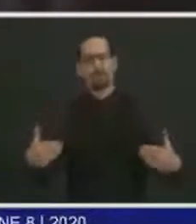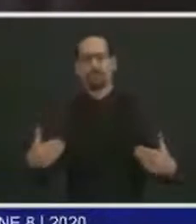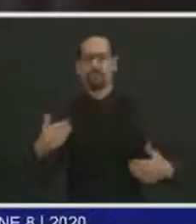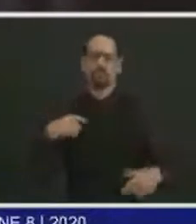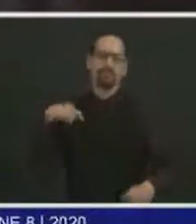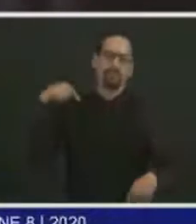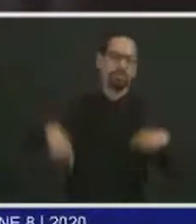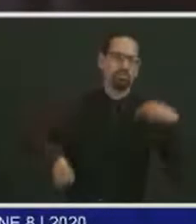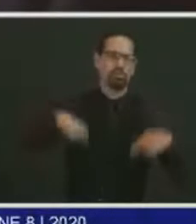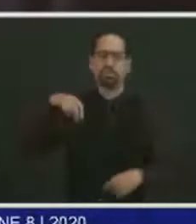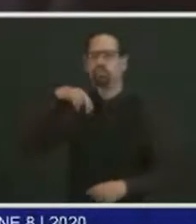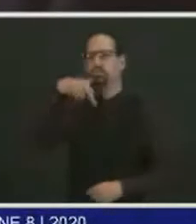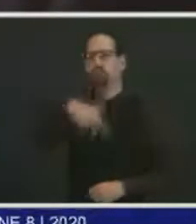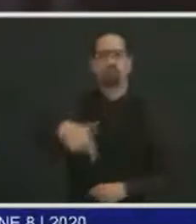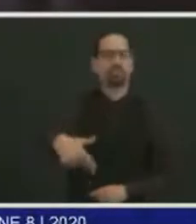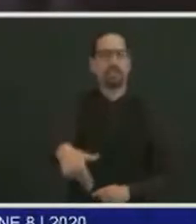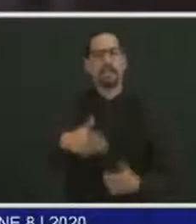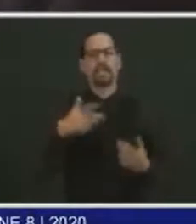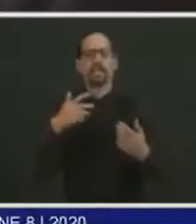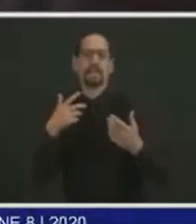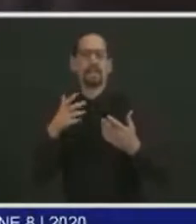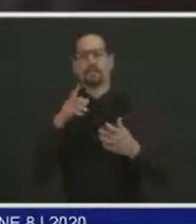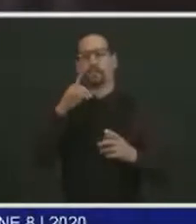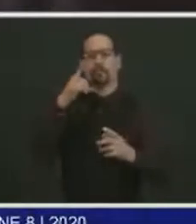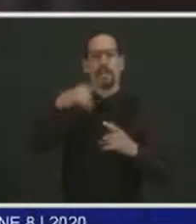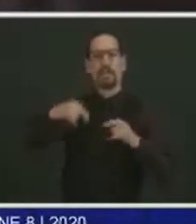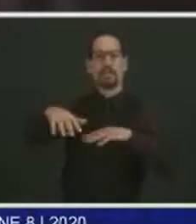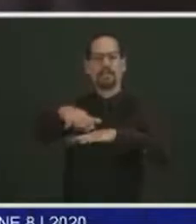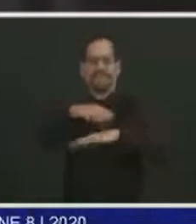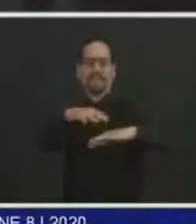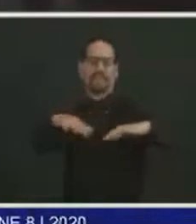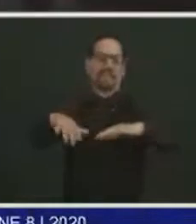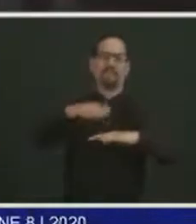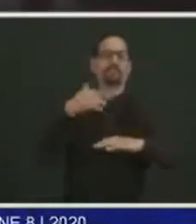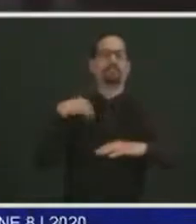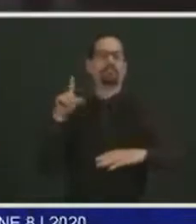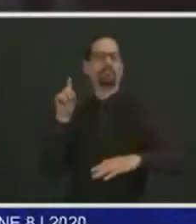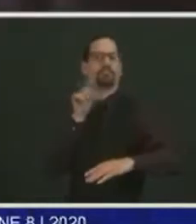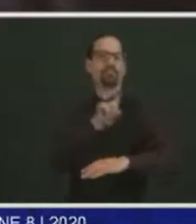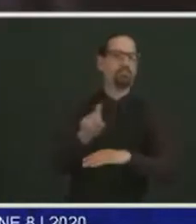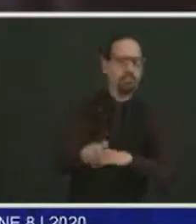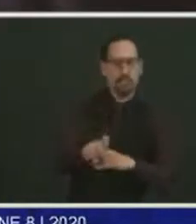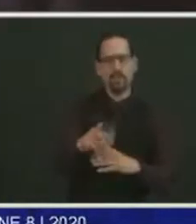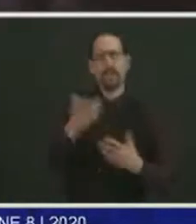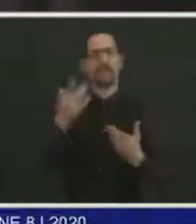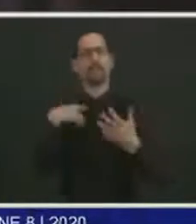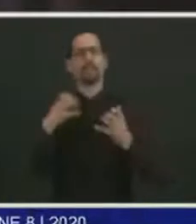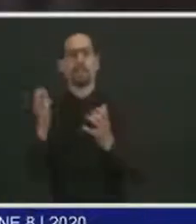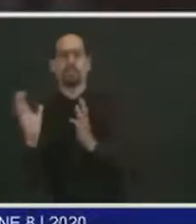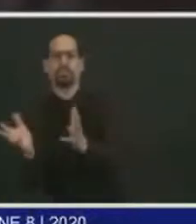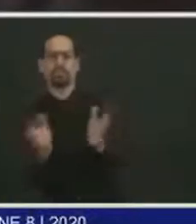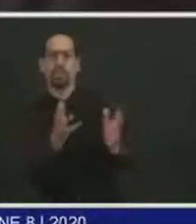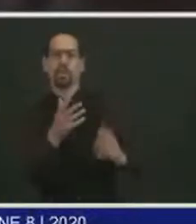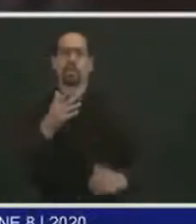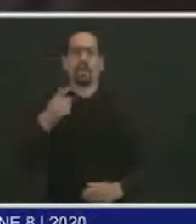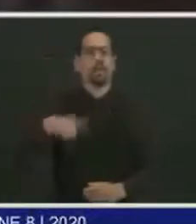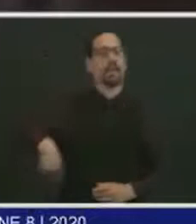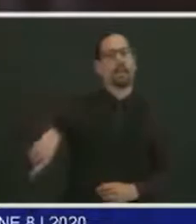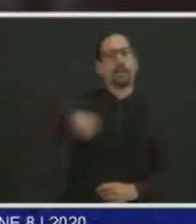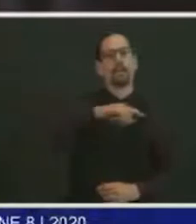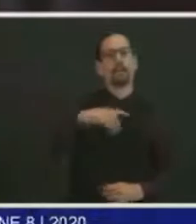getting particularly heated. I went out and I spoke with the protesters. I did that because it was clear to me that there were people there who